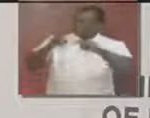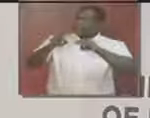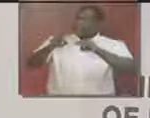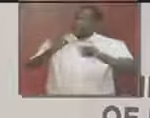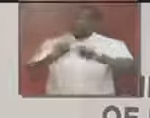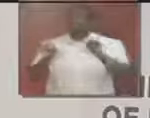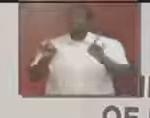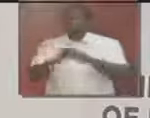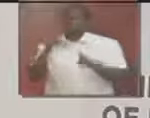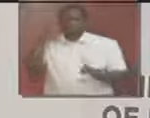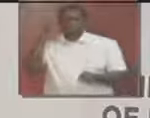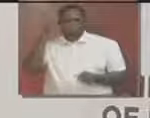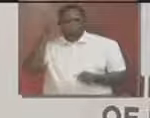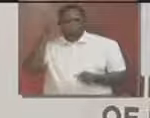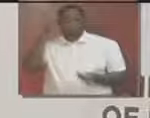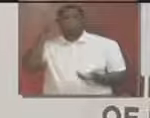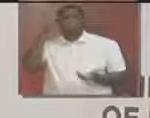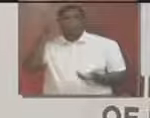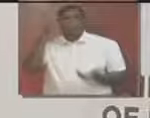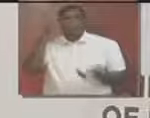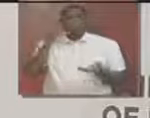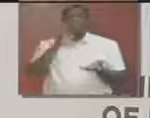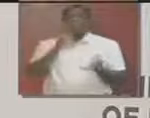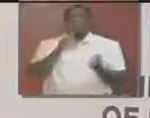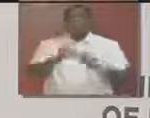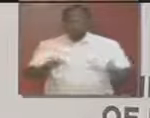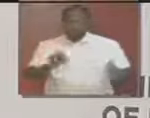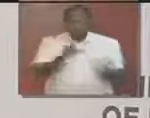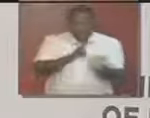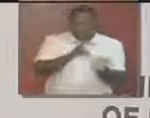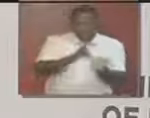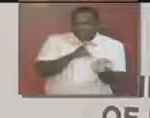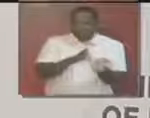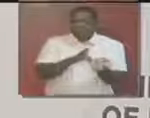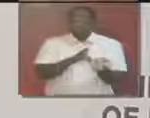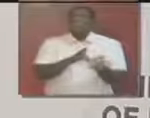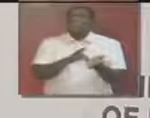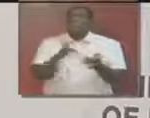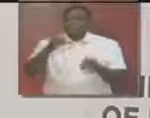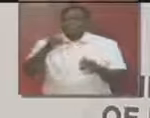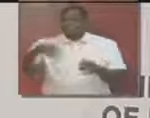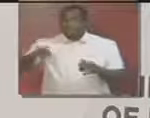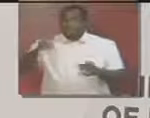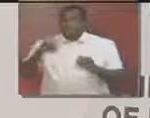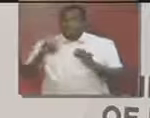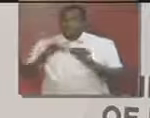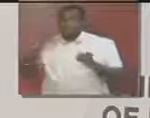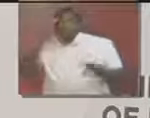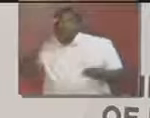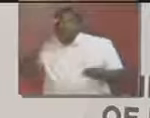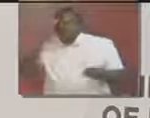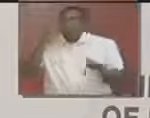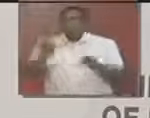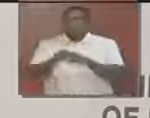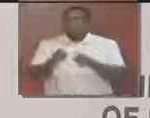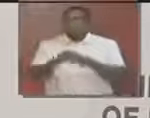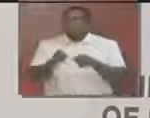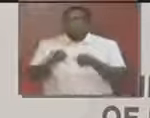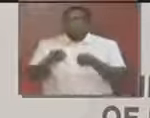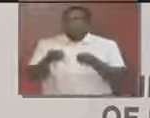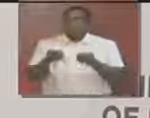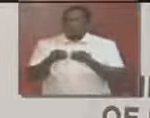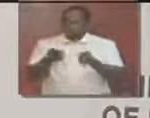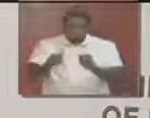the pediatricians have been much more aggressive and much more aware. So we haven't been under-diagnosing. We've been picking